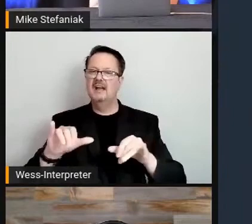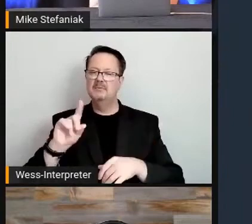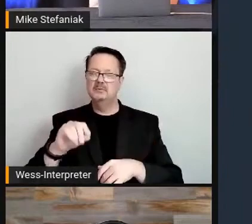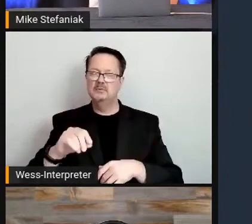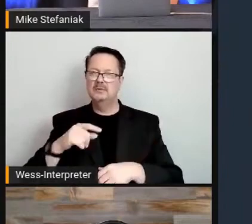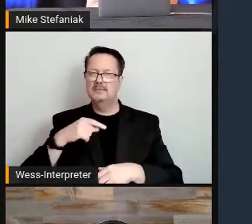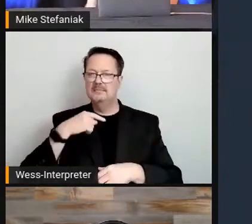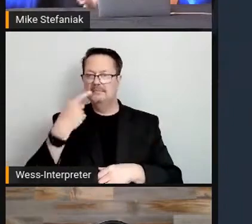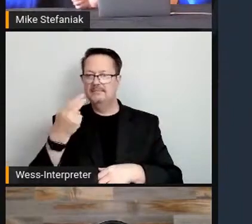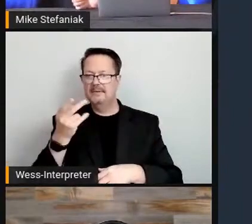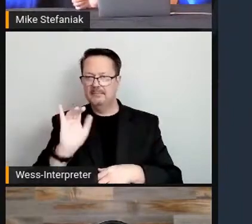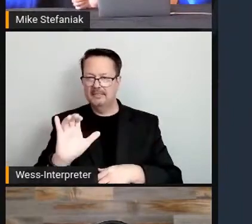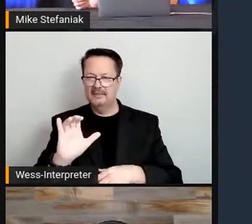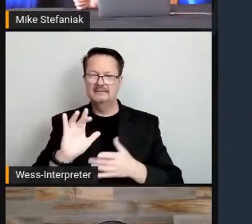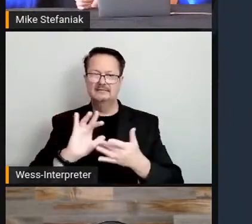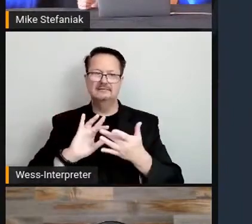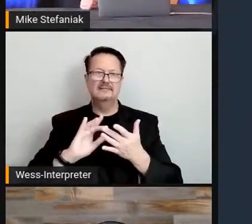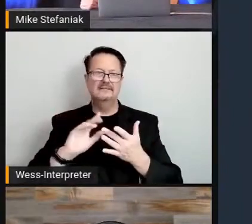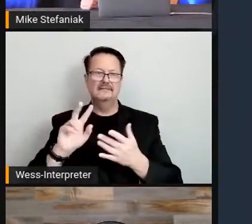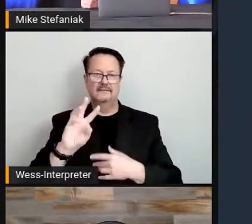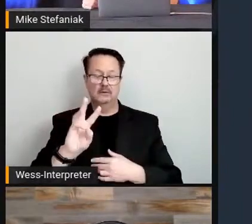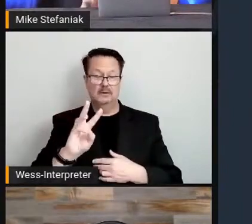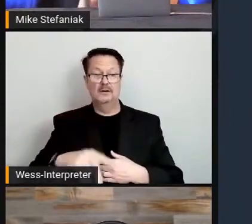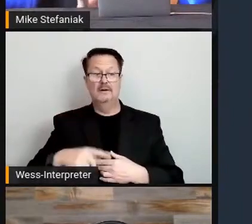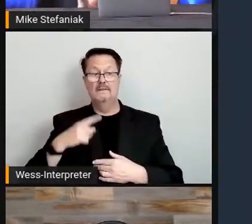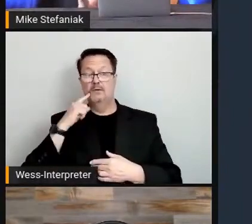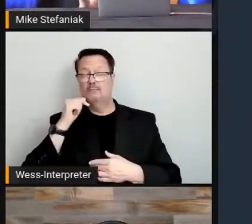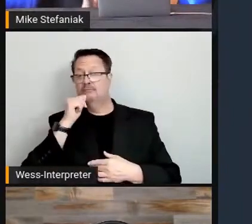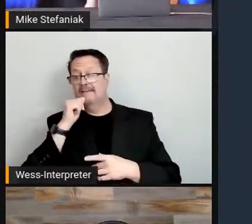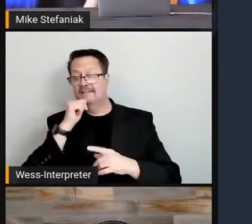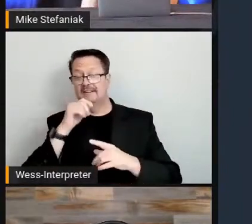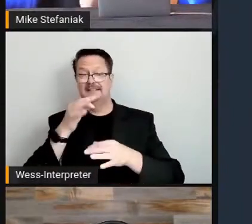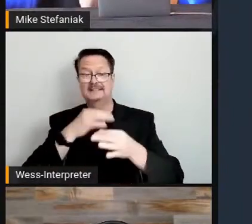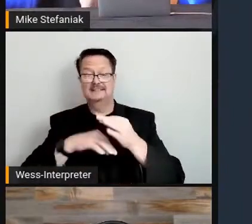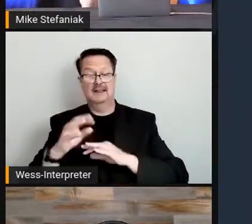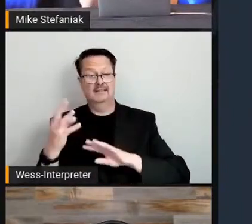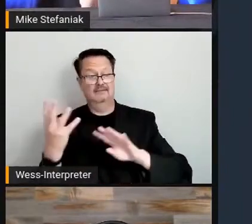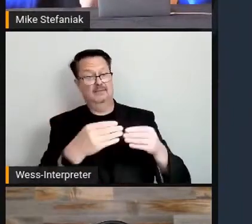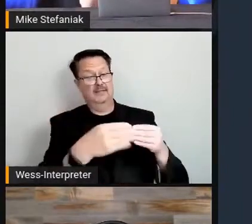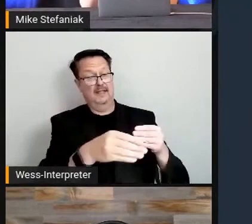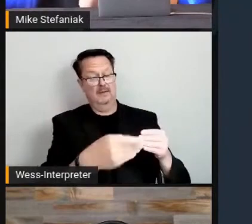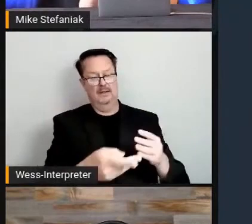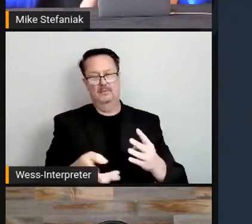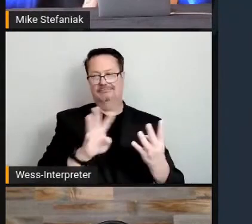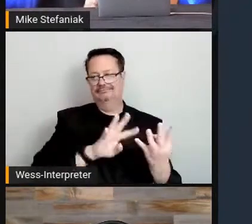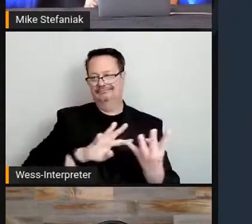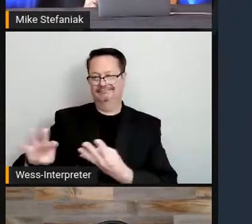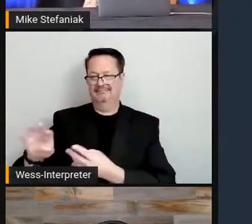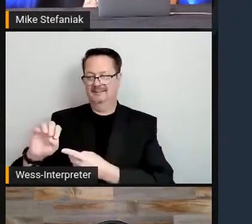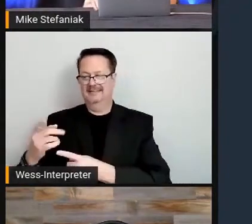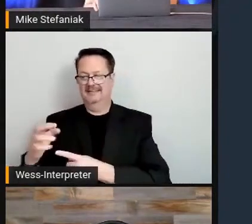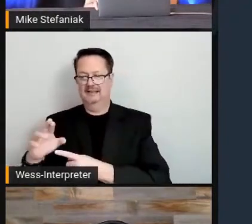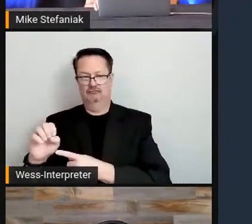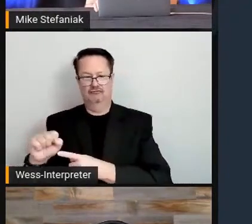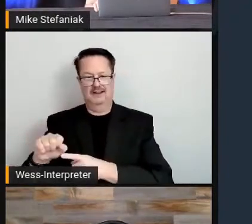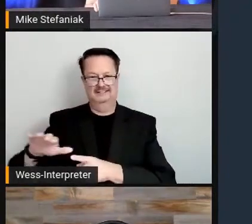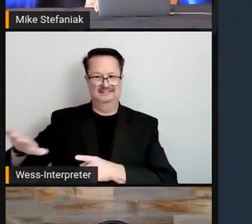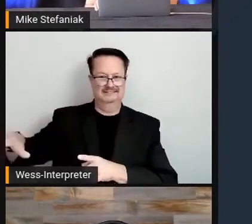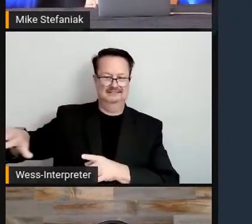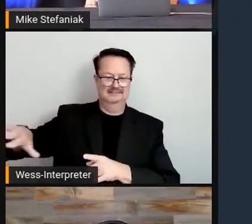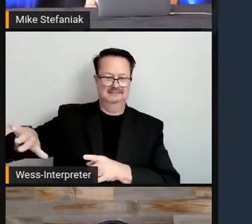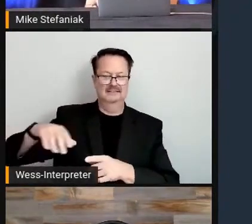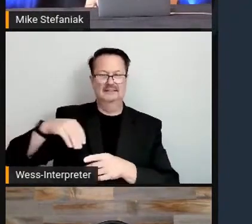v4. For private, it's a little different. Instead of routing to a NAT gateway, you're going to route to the egress-only internet gateway.